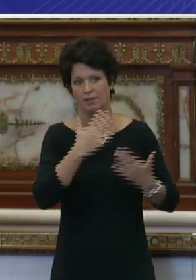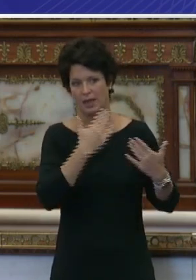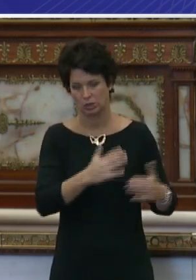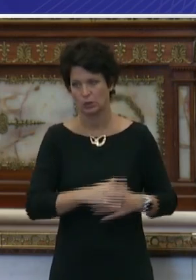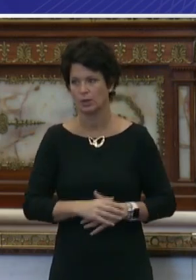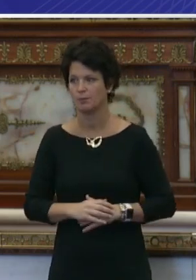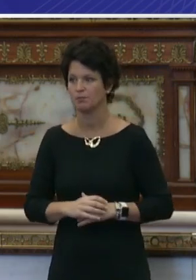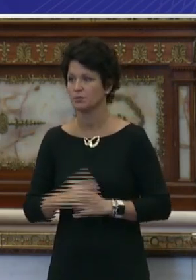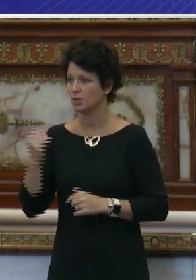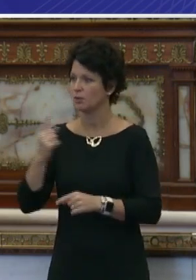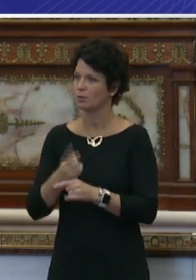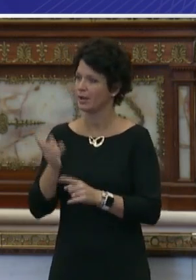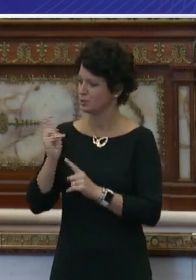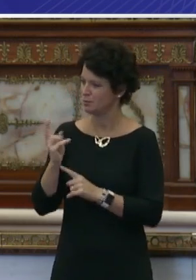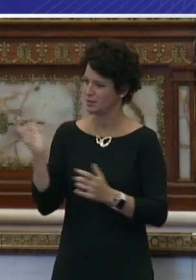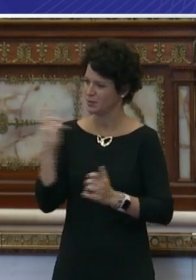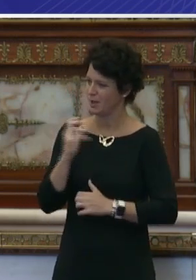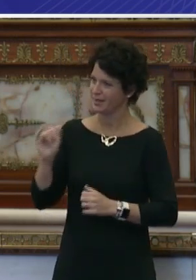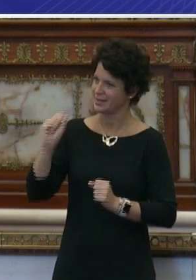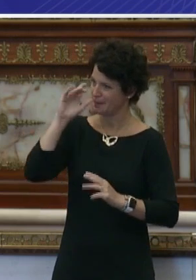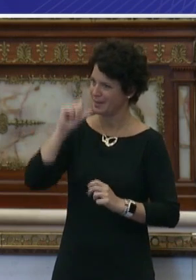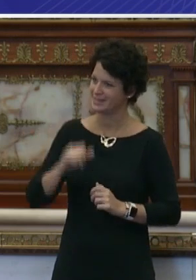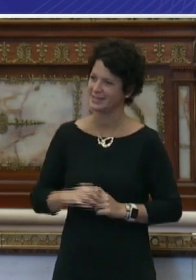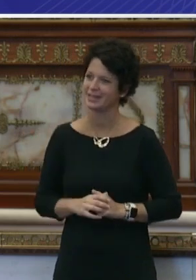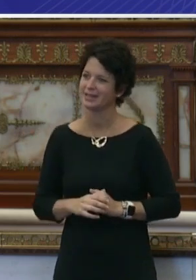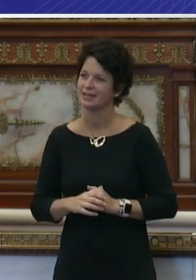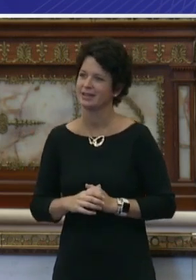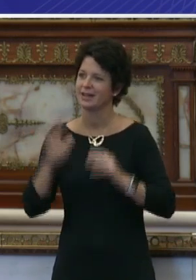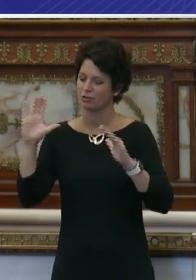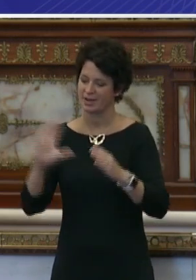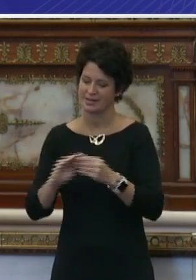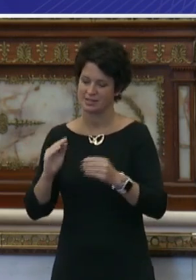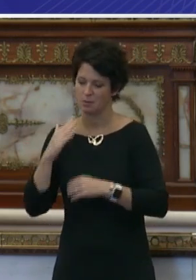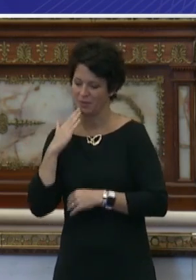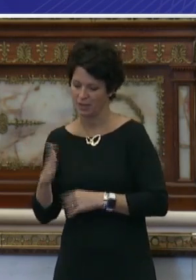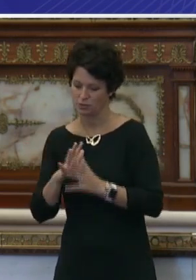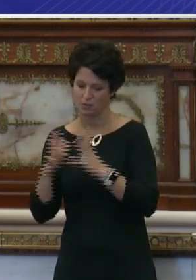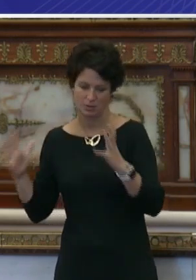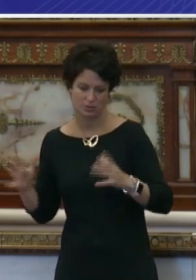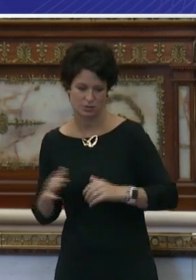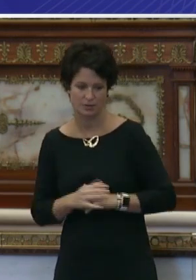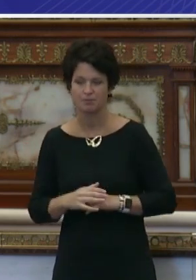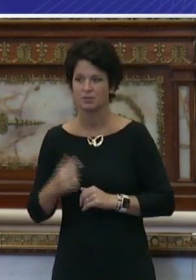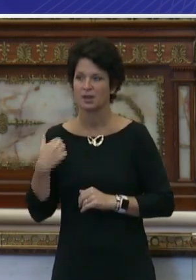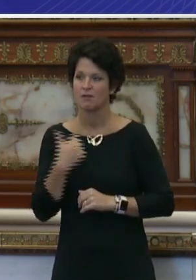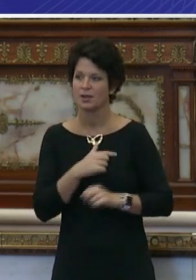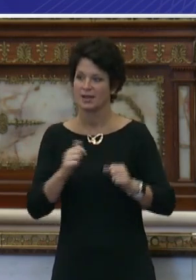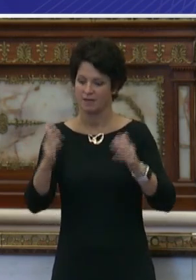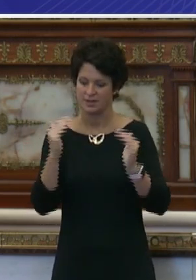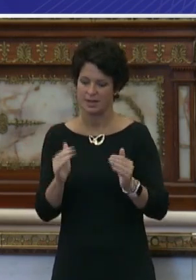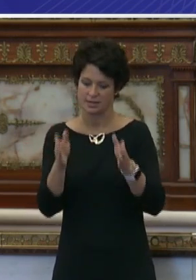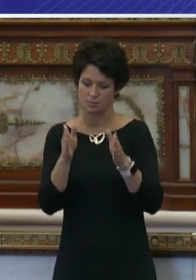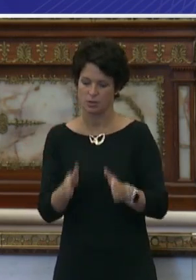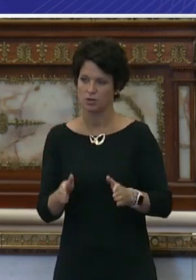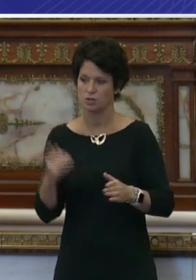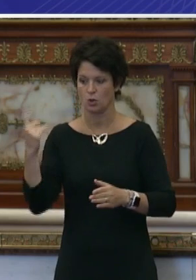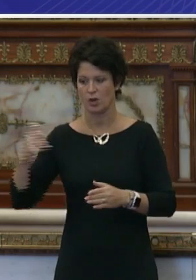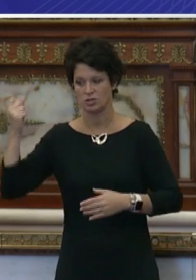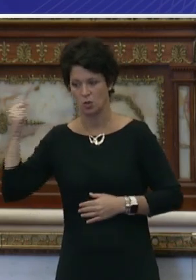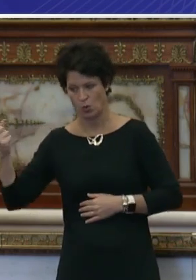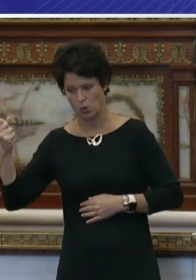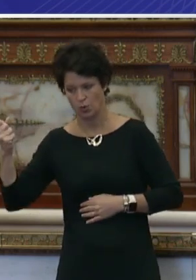Thank you. You were right at 2 minutes. Wow, that was amazing. And great testimony. Thank you so much. If we could have the next person, we're going to hold questions